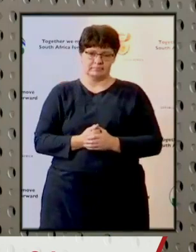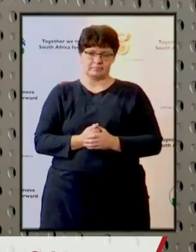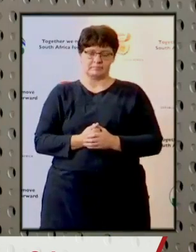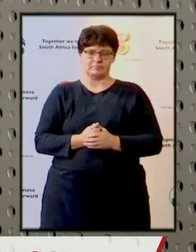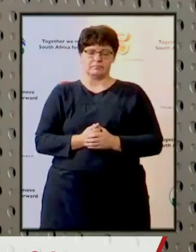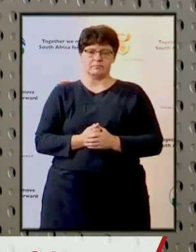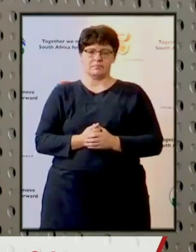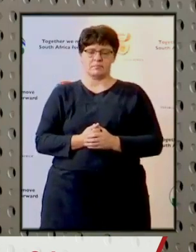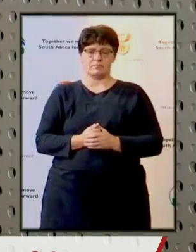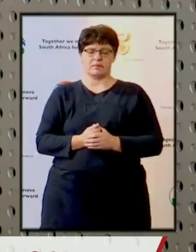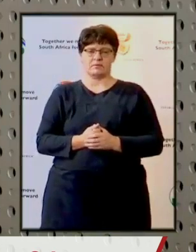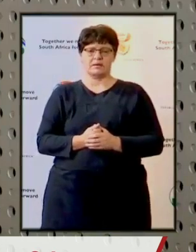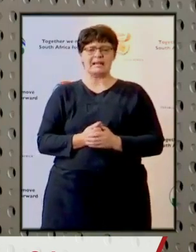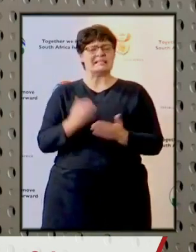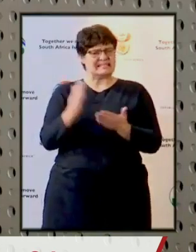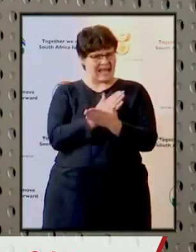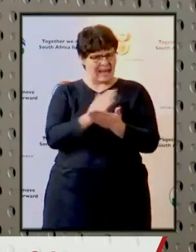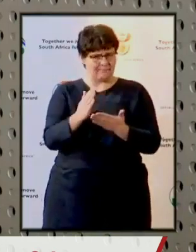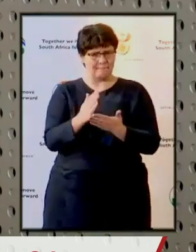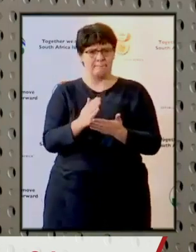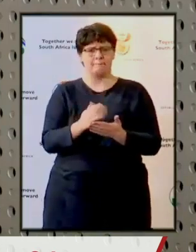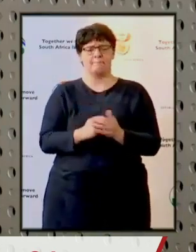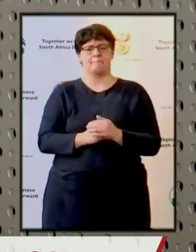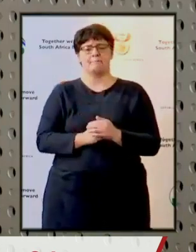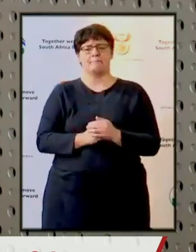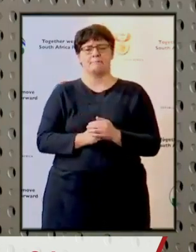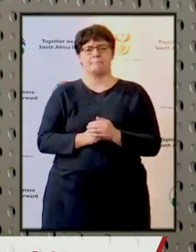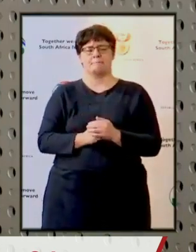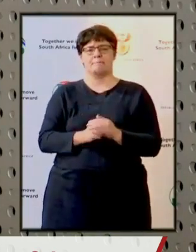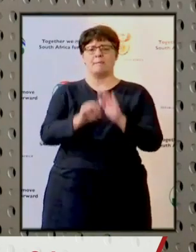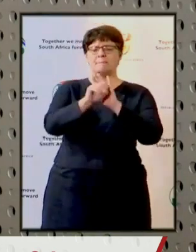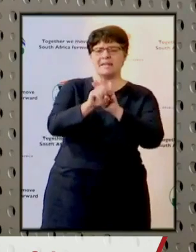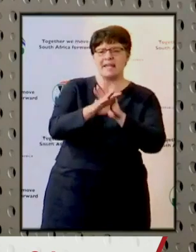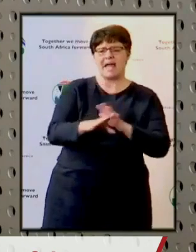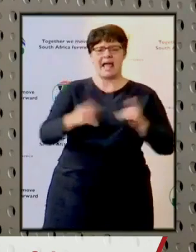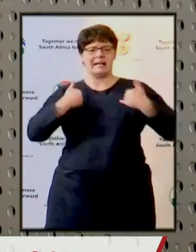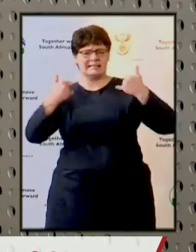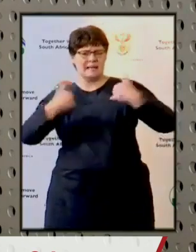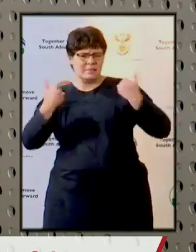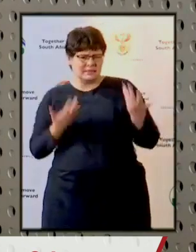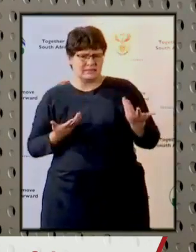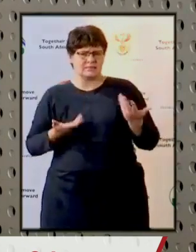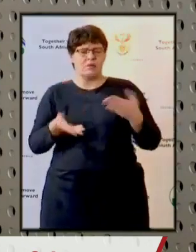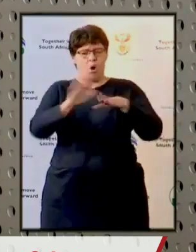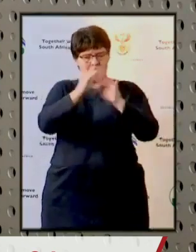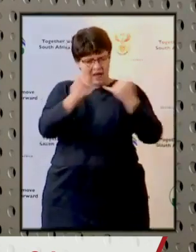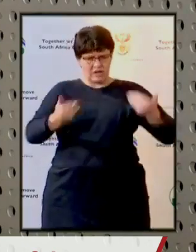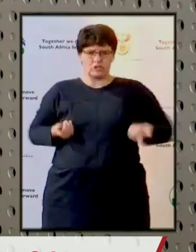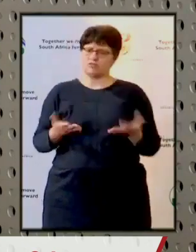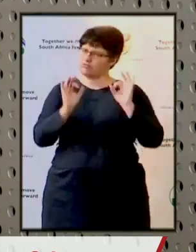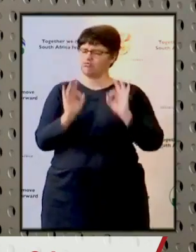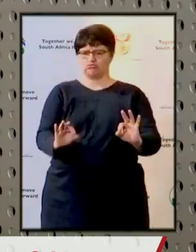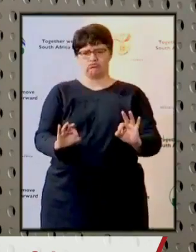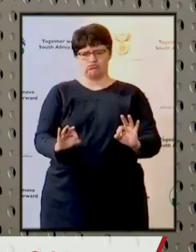There will be some of the things, media and entertainment, online services.